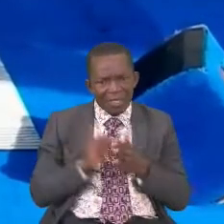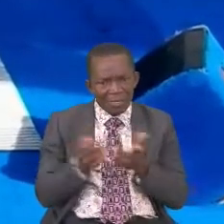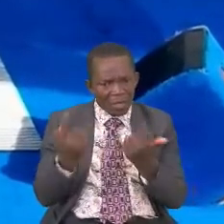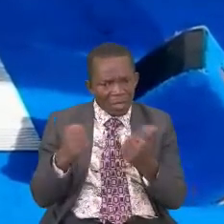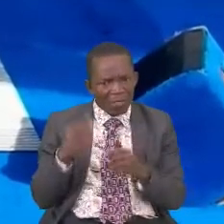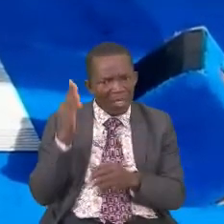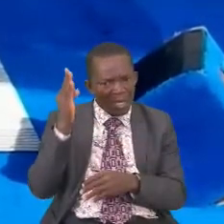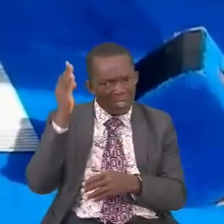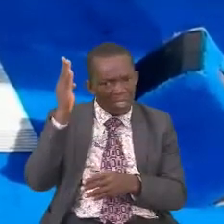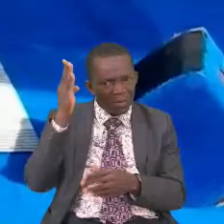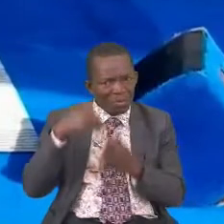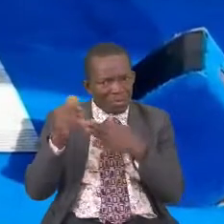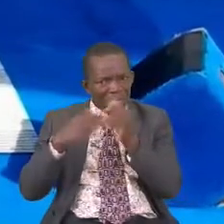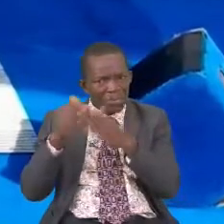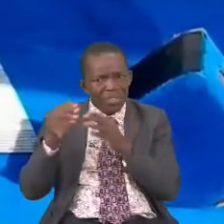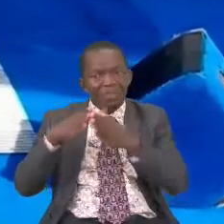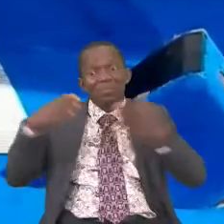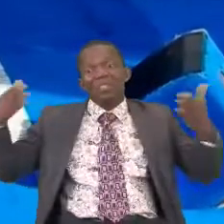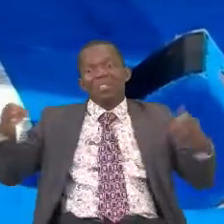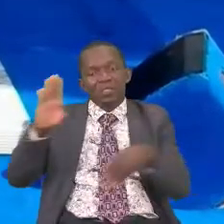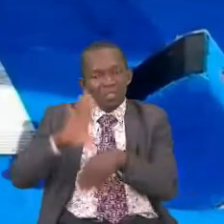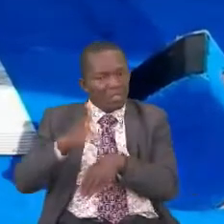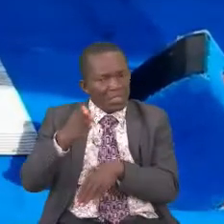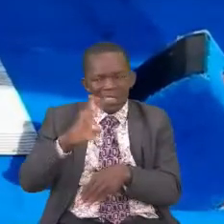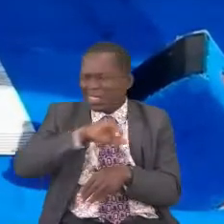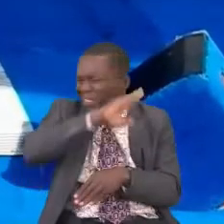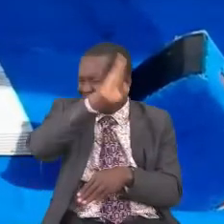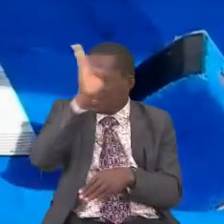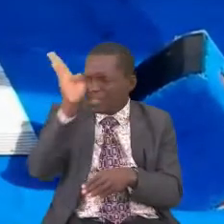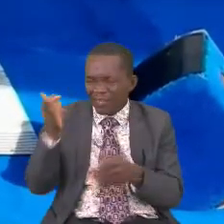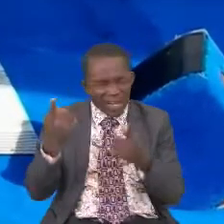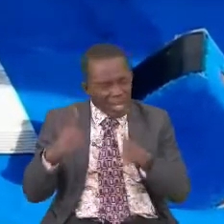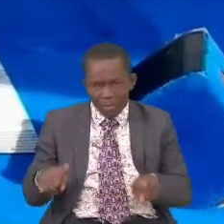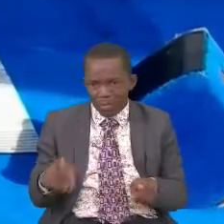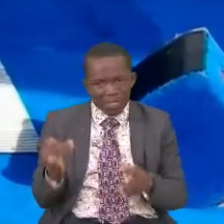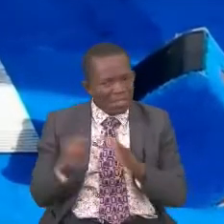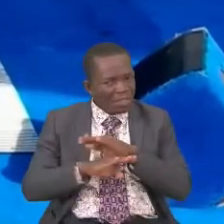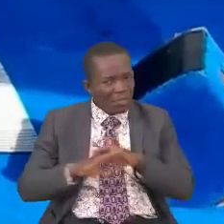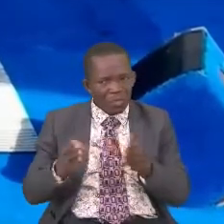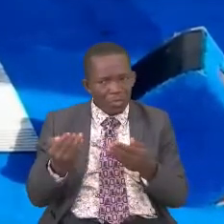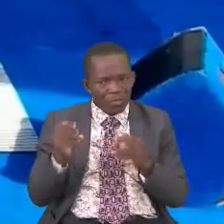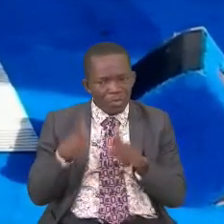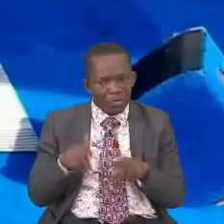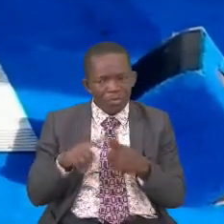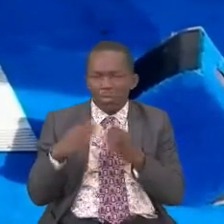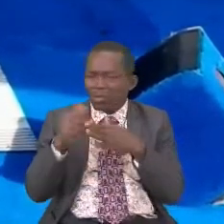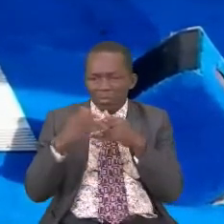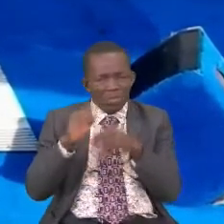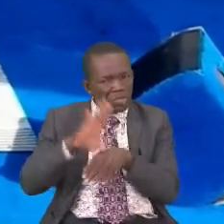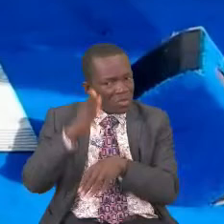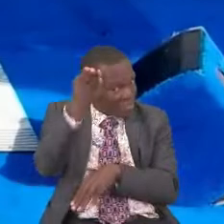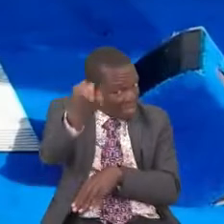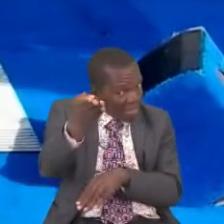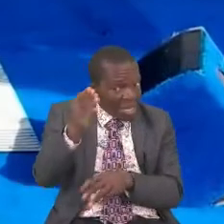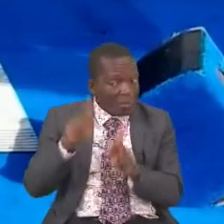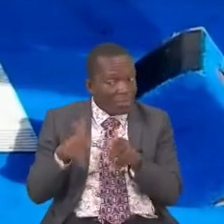going to build a massive church. It has never happened. They don't allow people to do that. And people who have gone